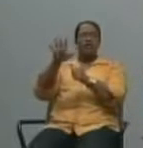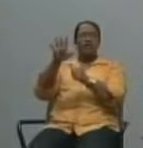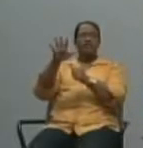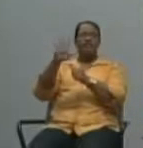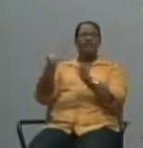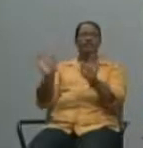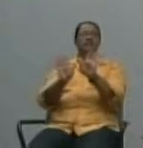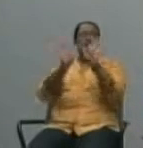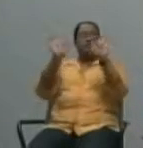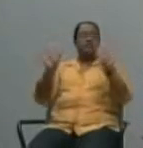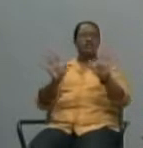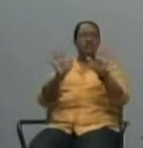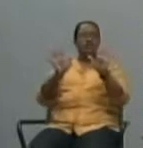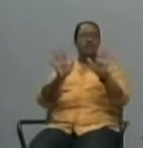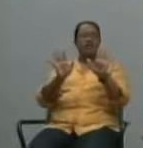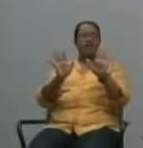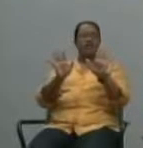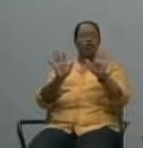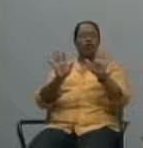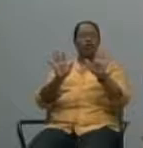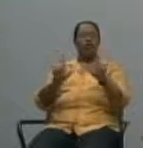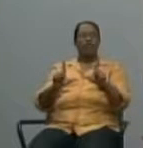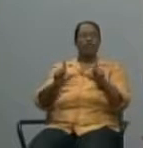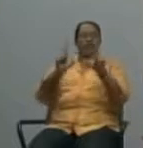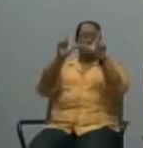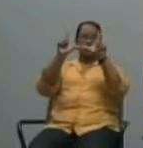Sunday of ordinary time.